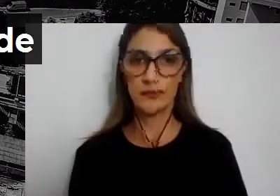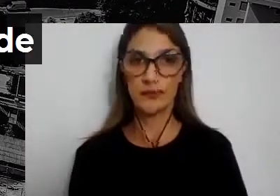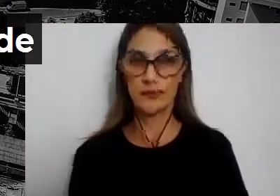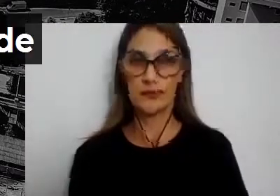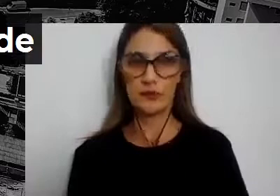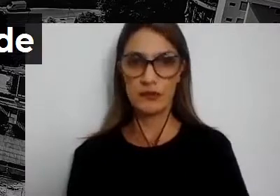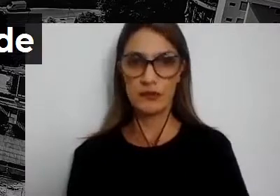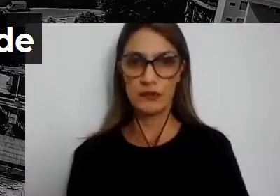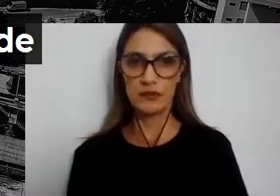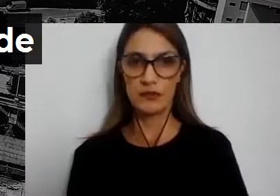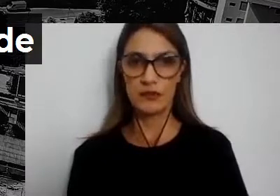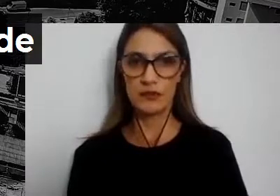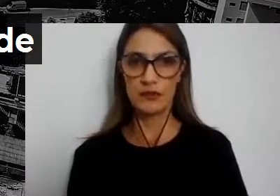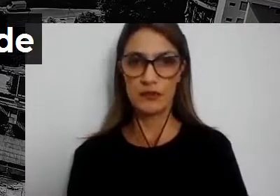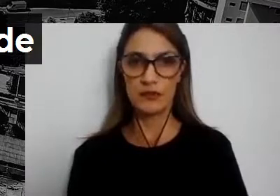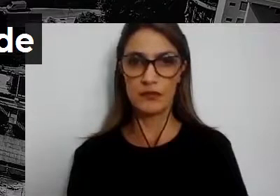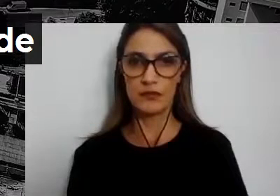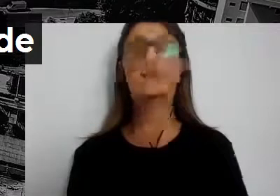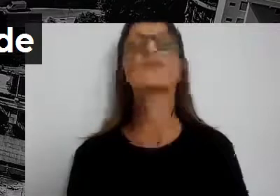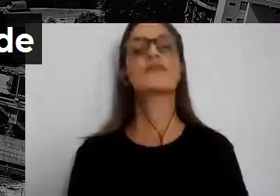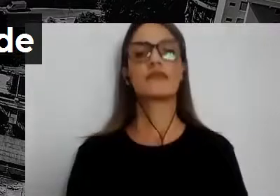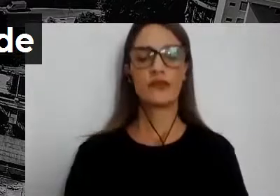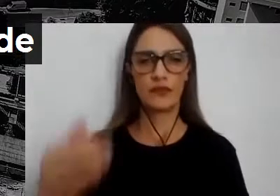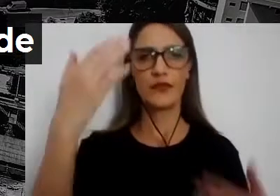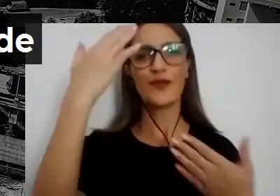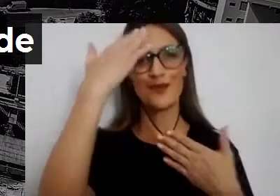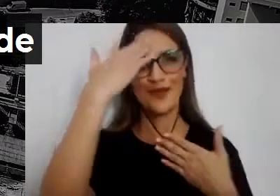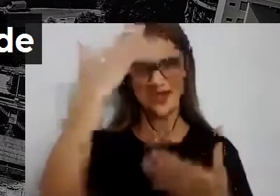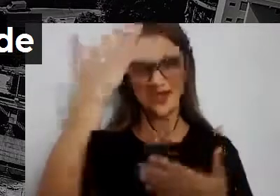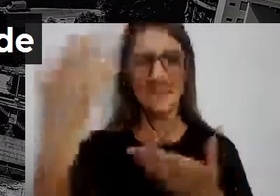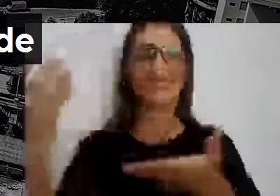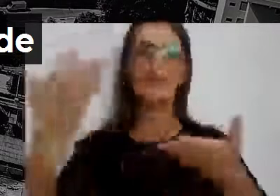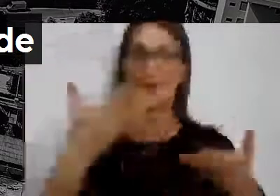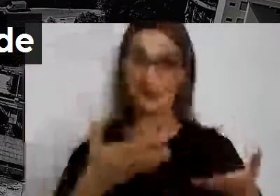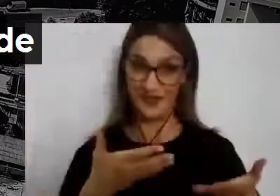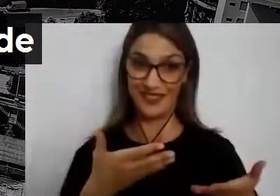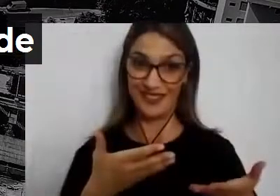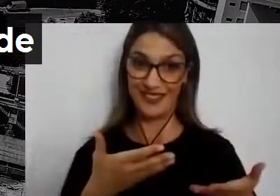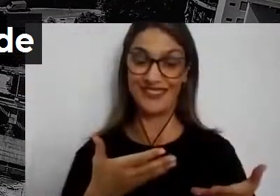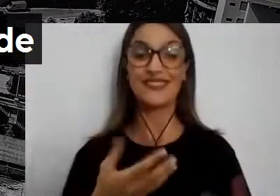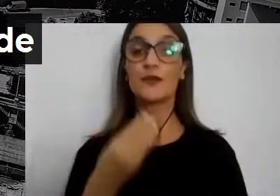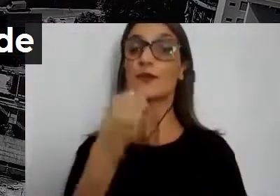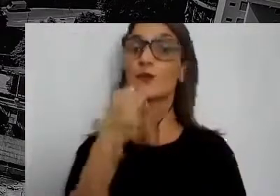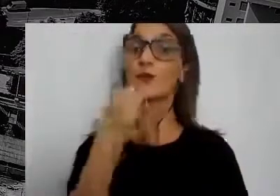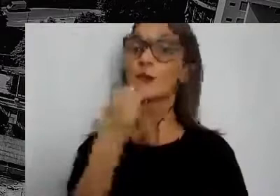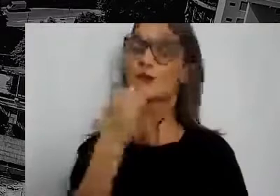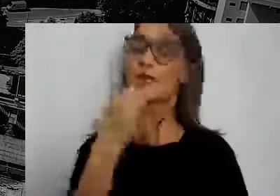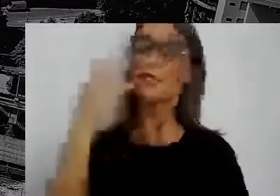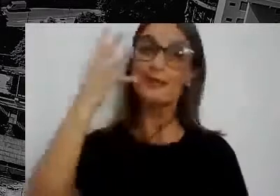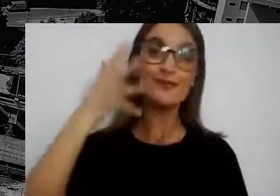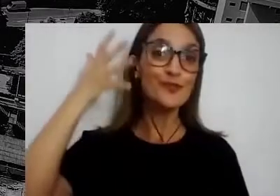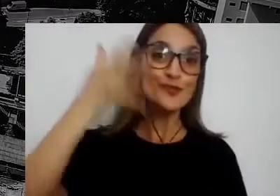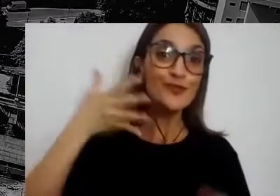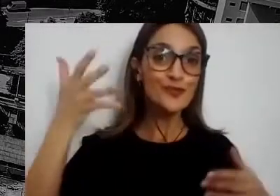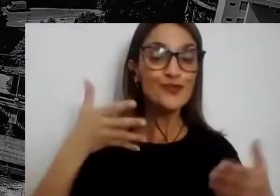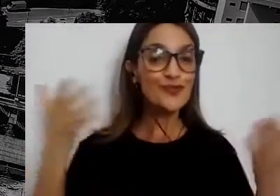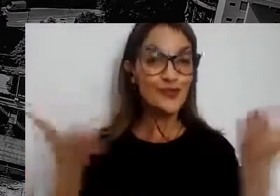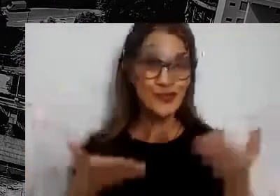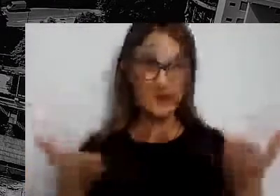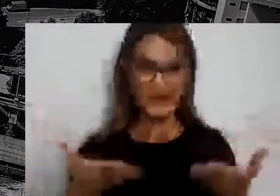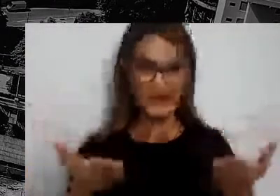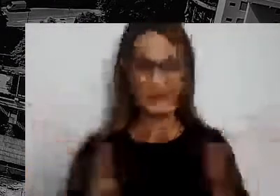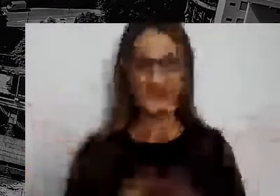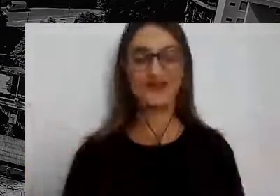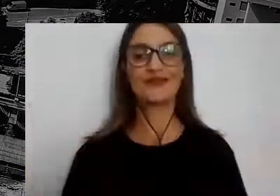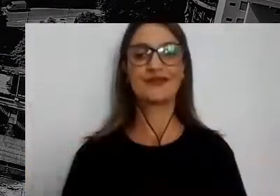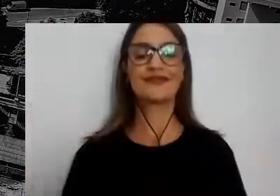So, thank you very much for the invitation and an opportunity to speak to you today on behalf of the UN Global Compact's